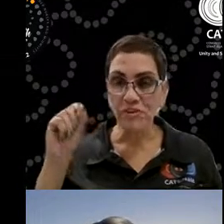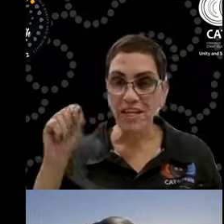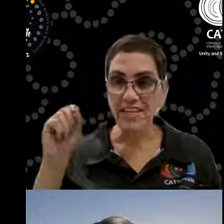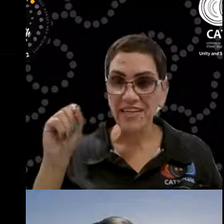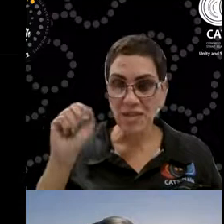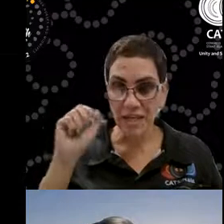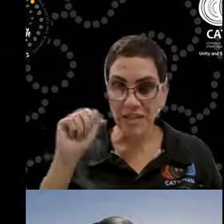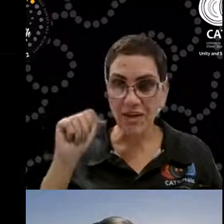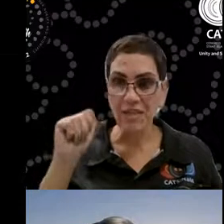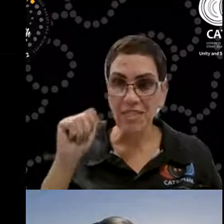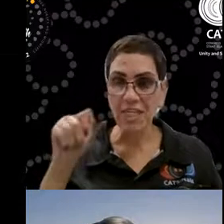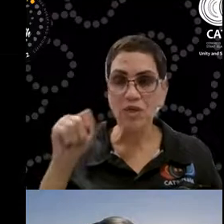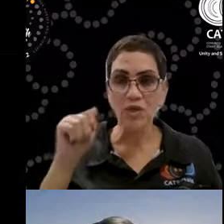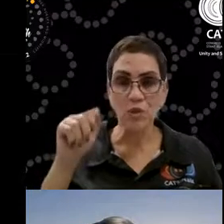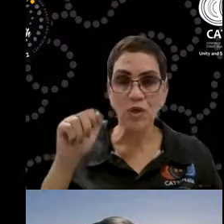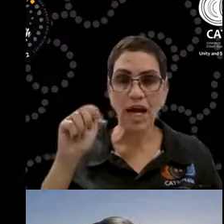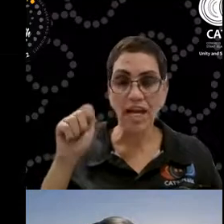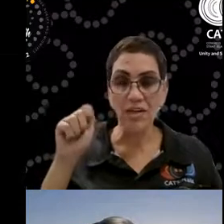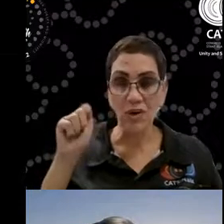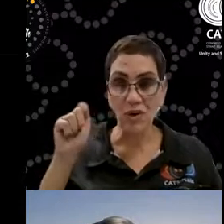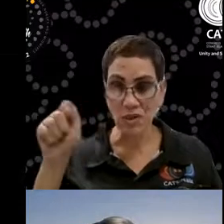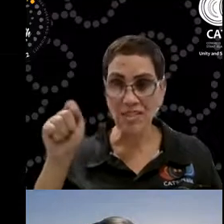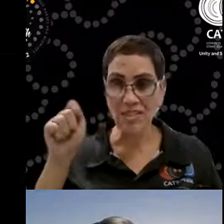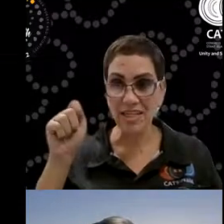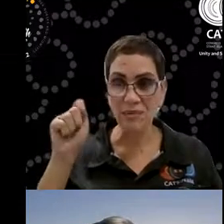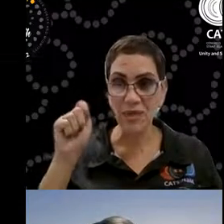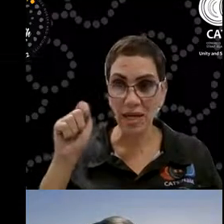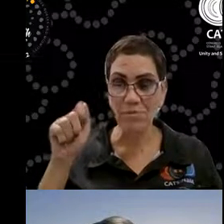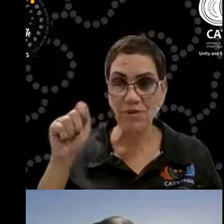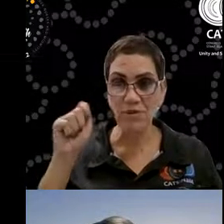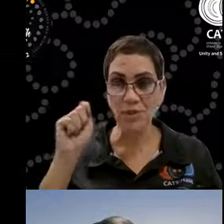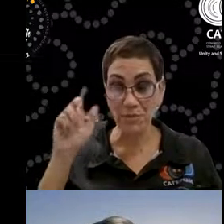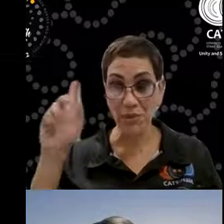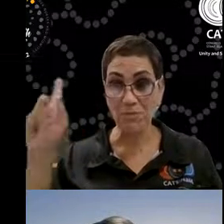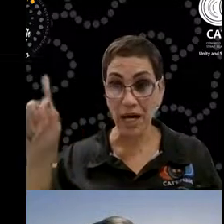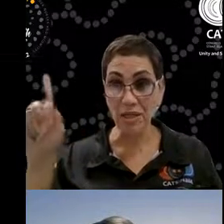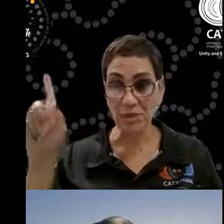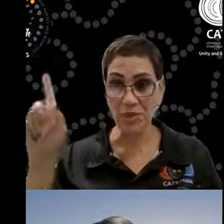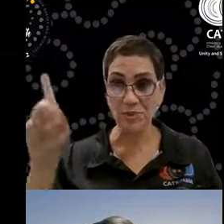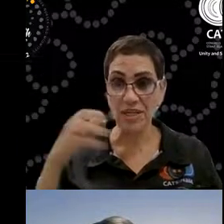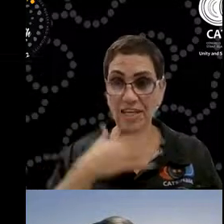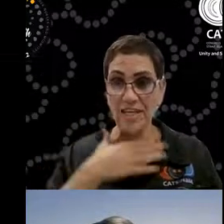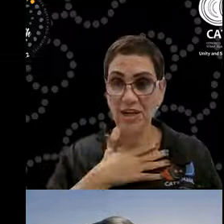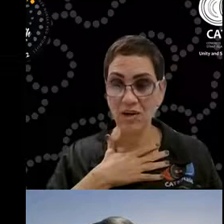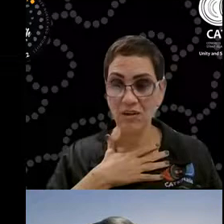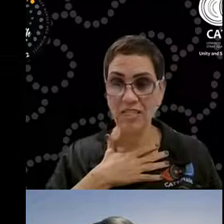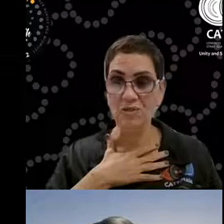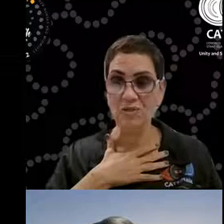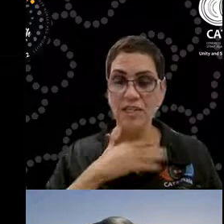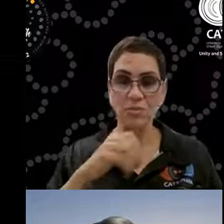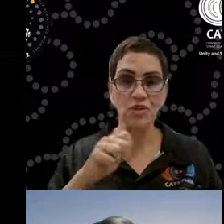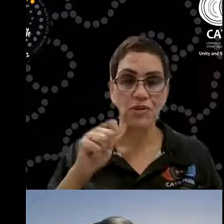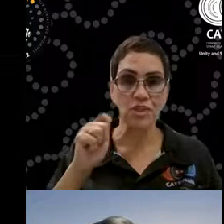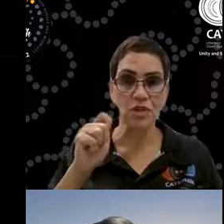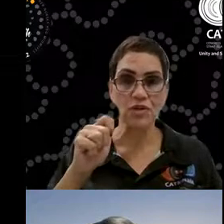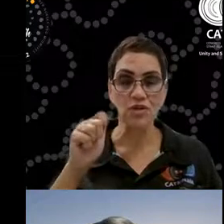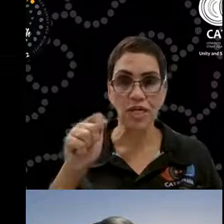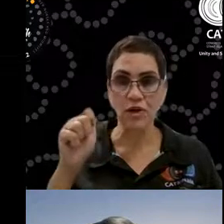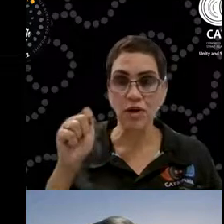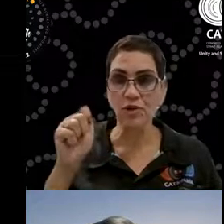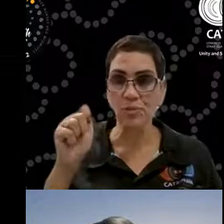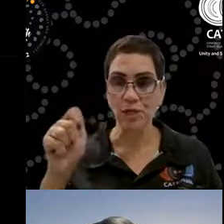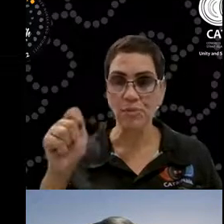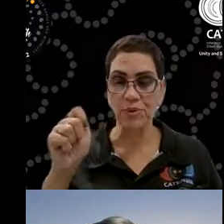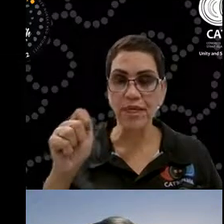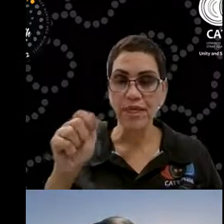pull up and reflect so that they don't continue to work unconsciously with with Māori people, and in our context with Aboriginal and